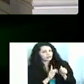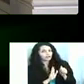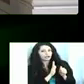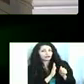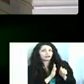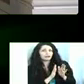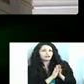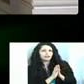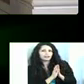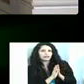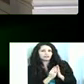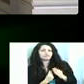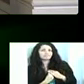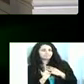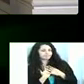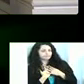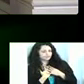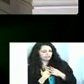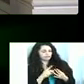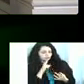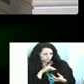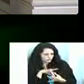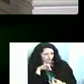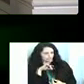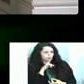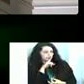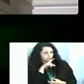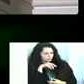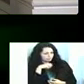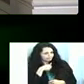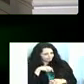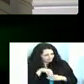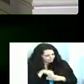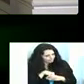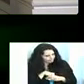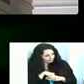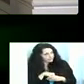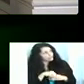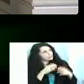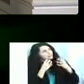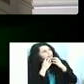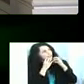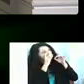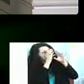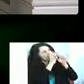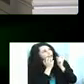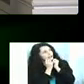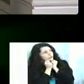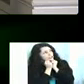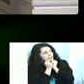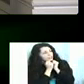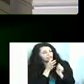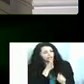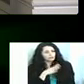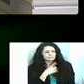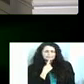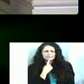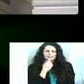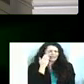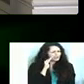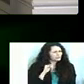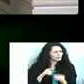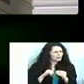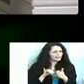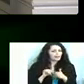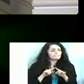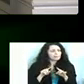their spirits, their true selves in adoration. And the woman said, "I don't know about that. I do know